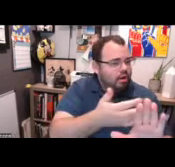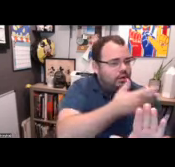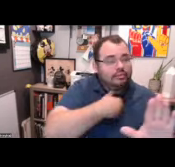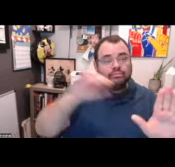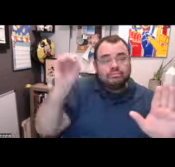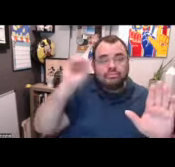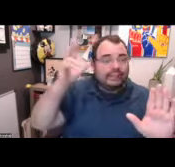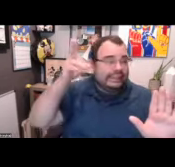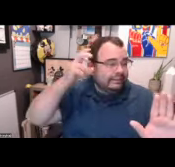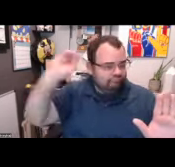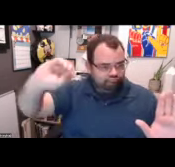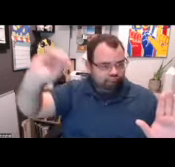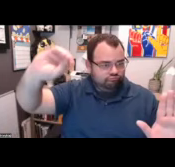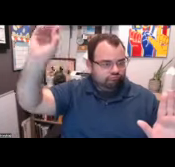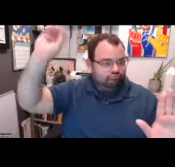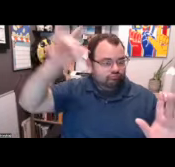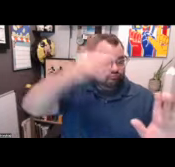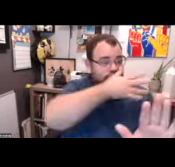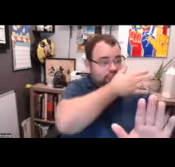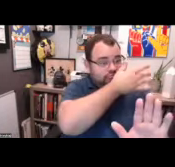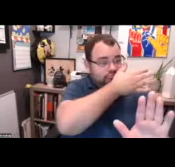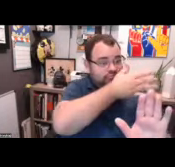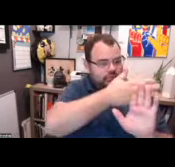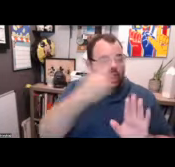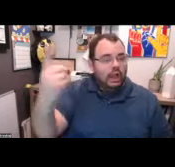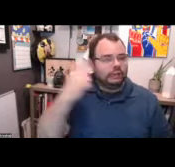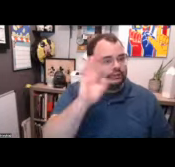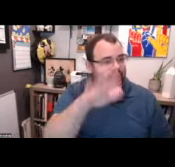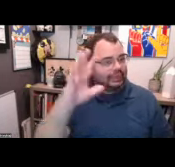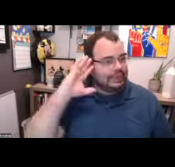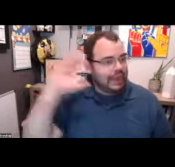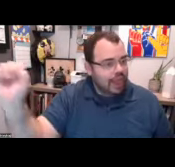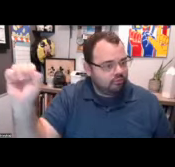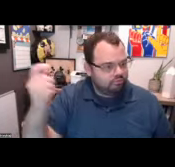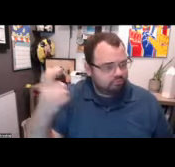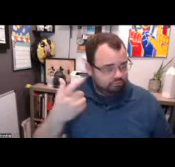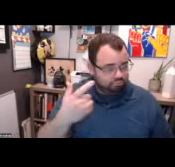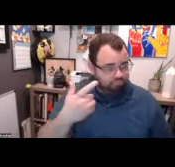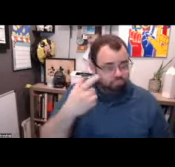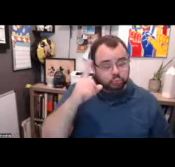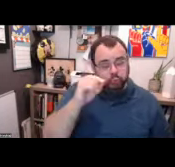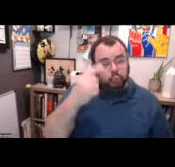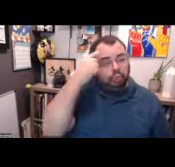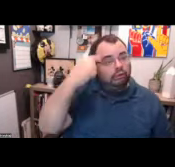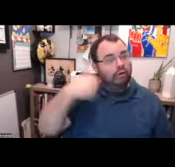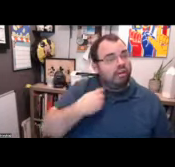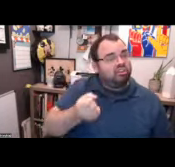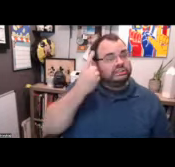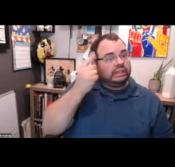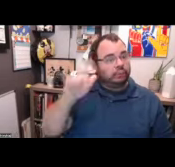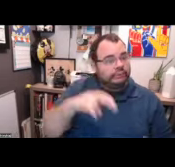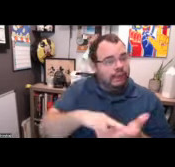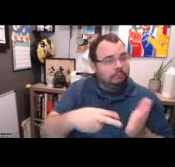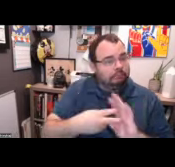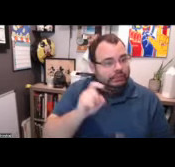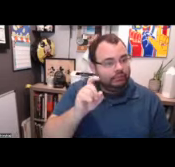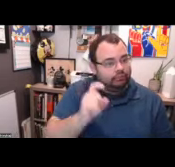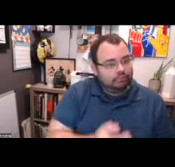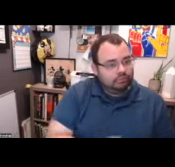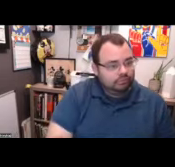Remember, I was explaining about my background, not hearing anything, all the way up until this point. They asked me, "Is it loud?" Do you think